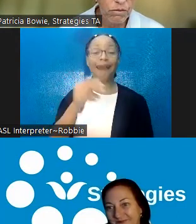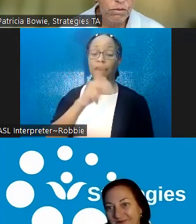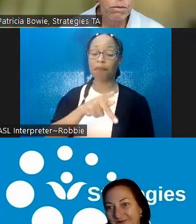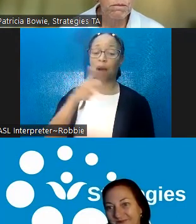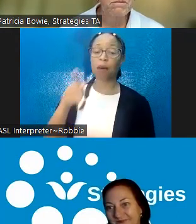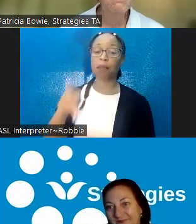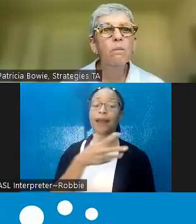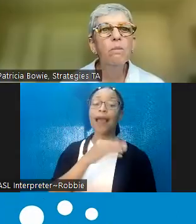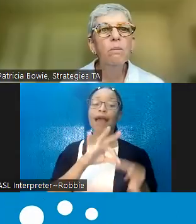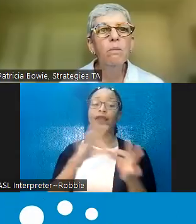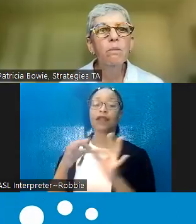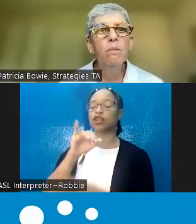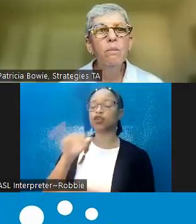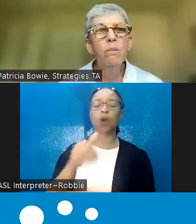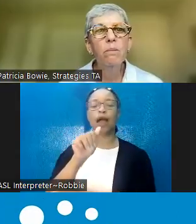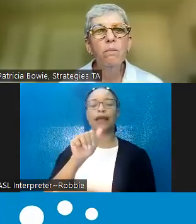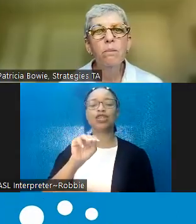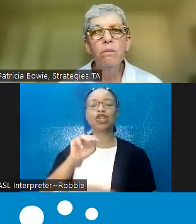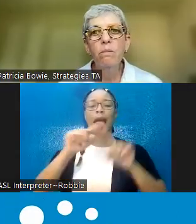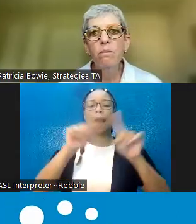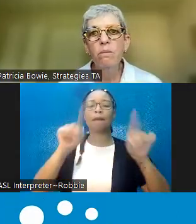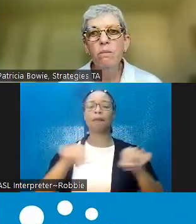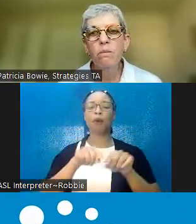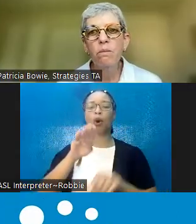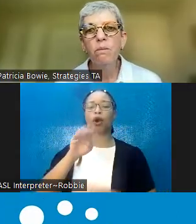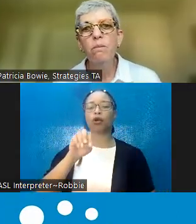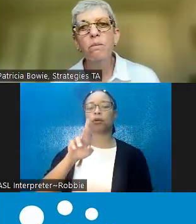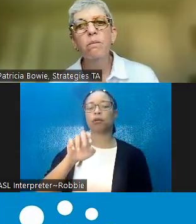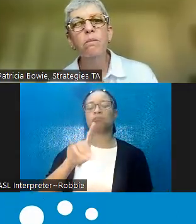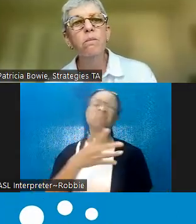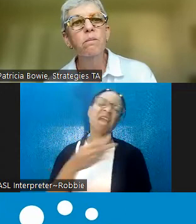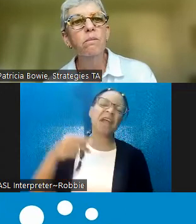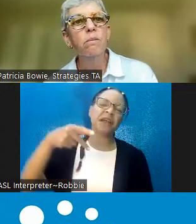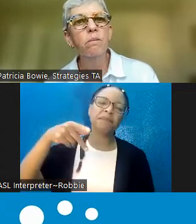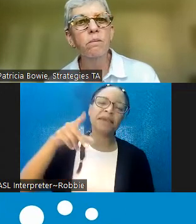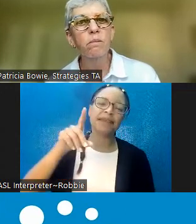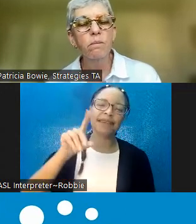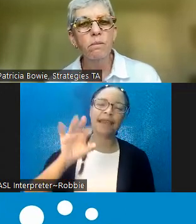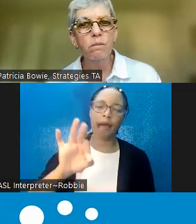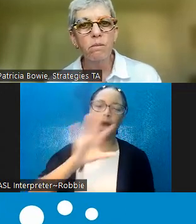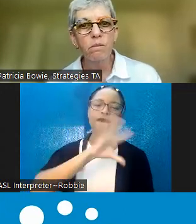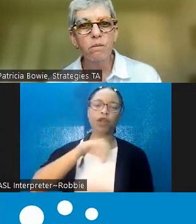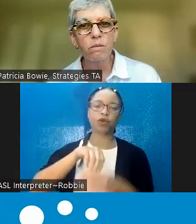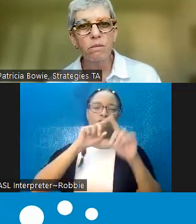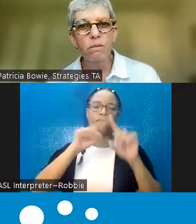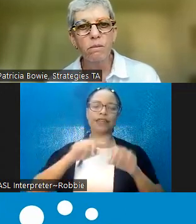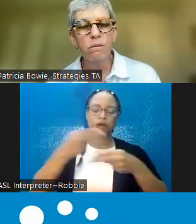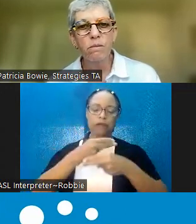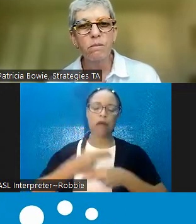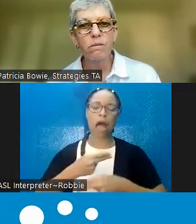the link to the Jamboard. We'll probably also include a PDF copy of all of the different boards and slides so that you